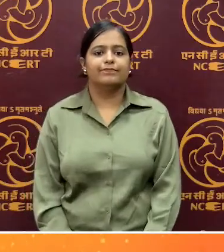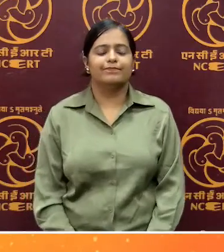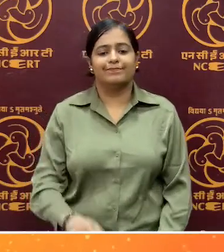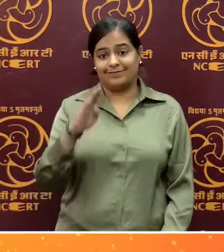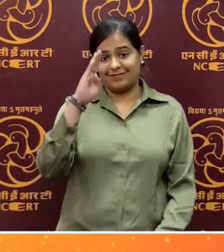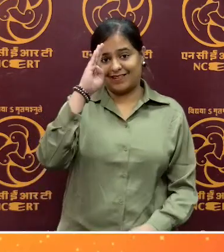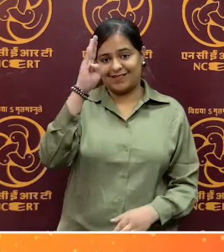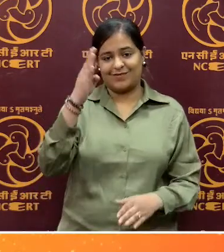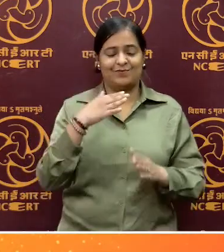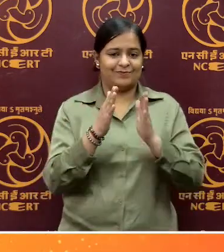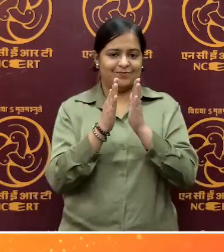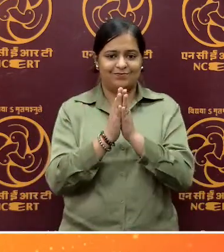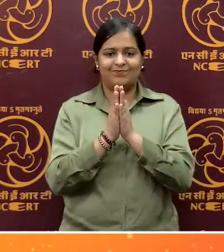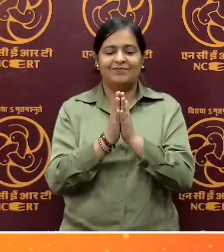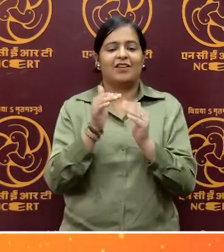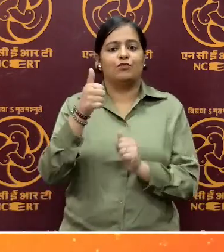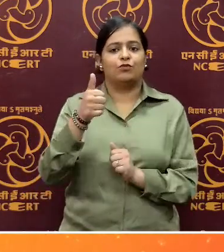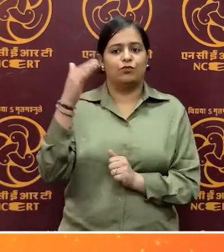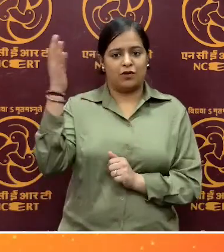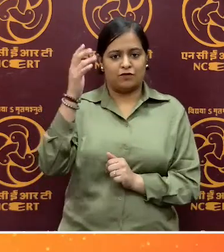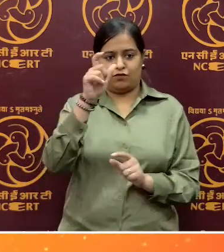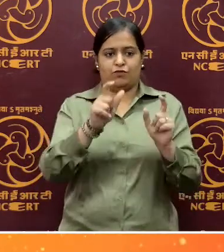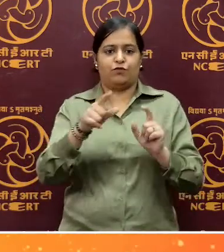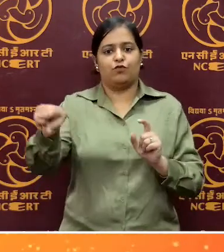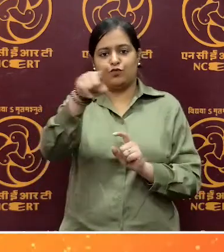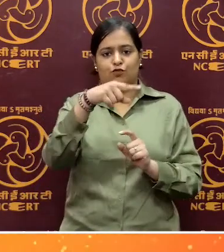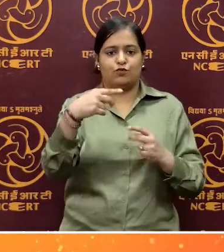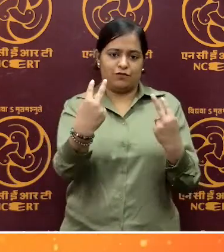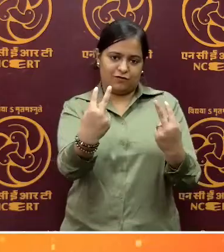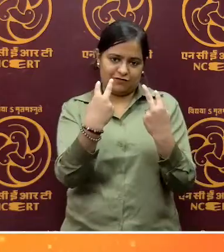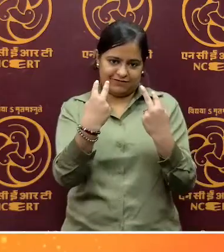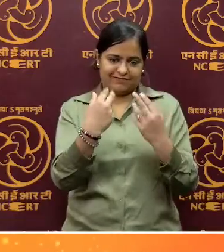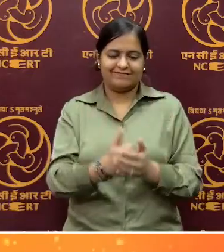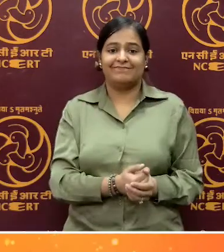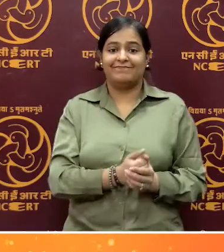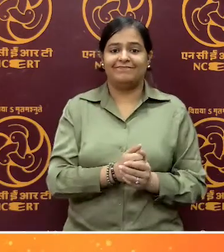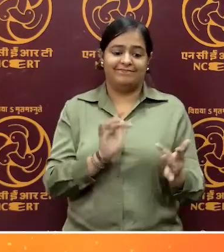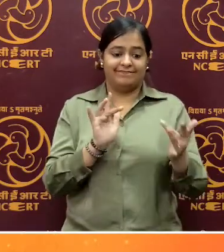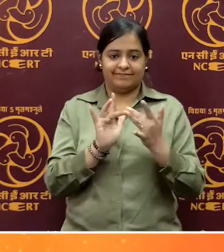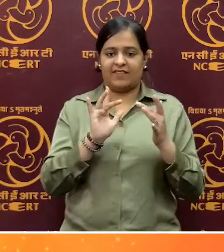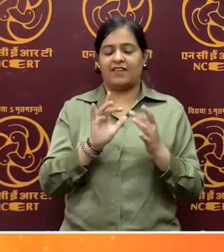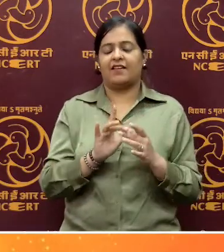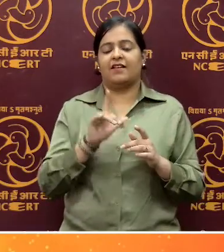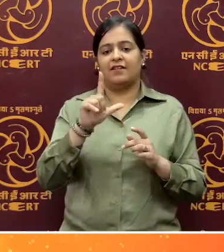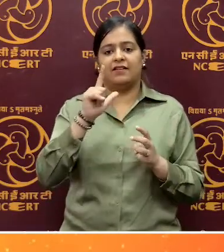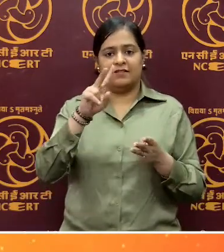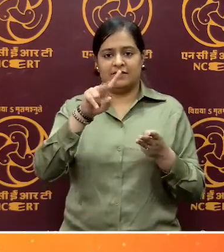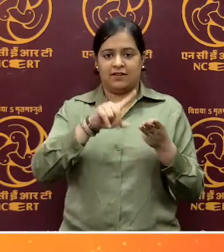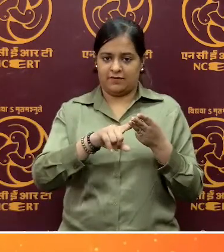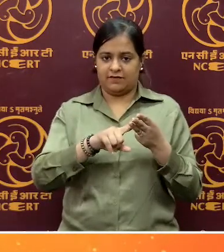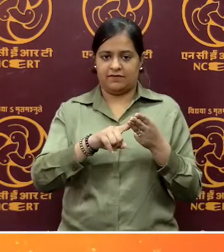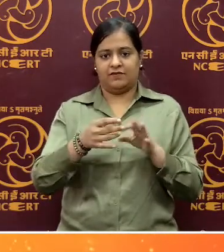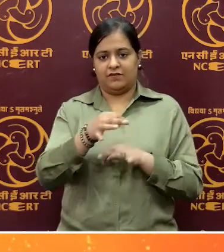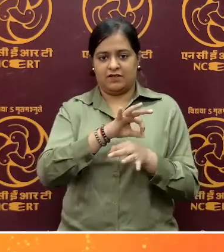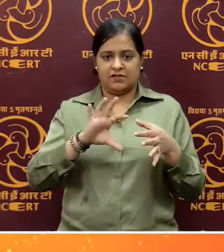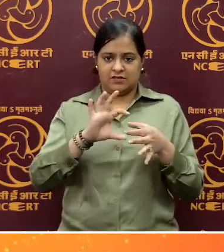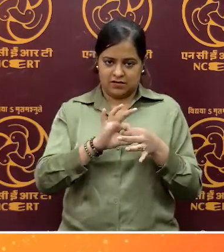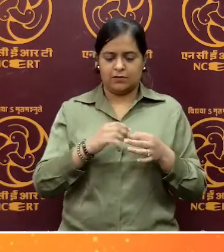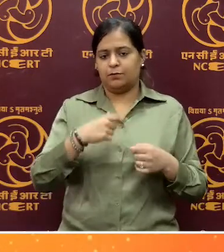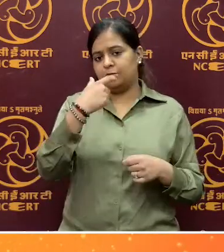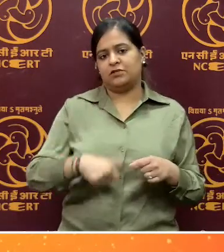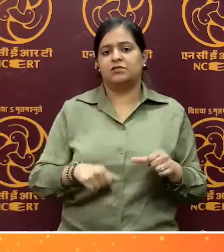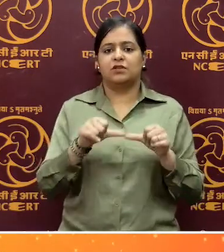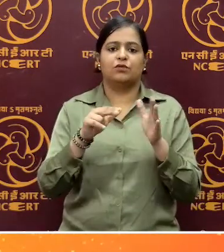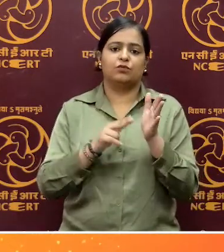Hello, Namaskar and very good afternoon to all the viewers connected with us on NCERT's live and interactive program. I am Anu Gupta,